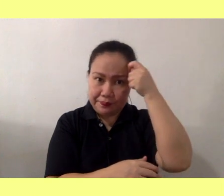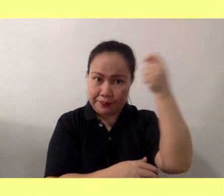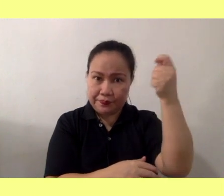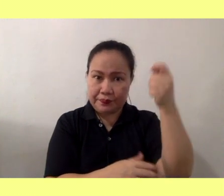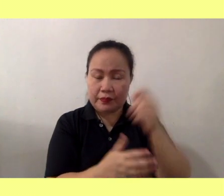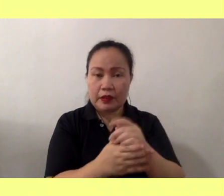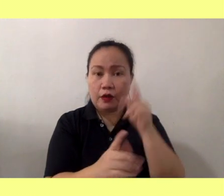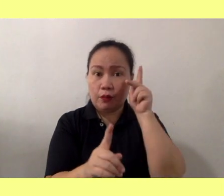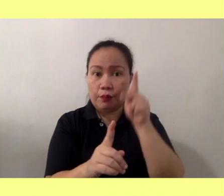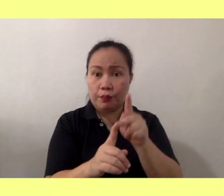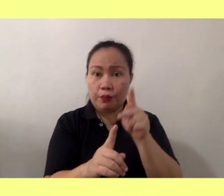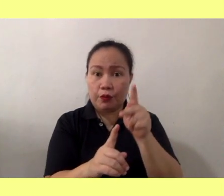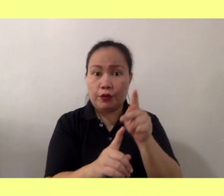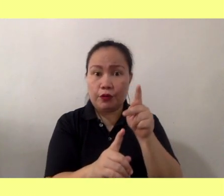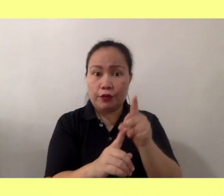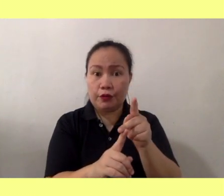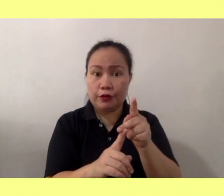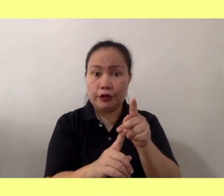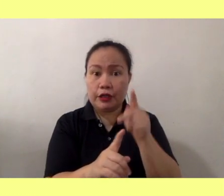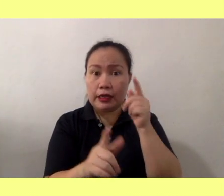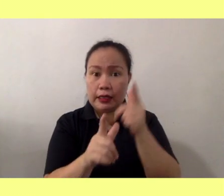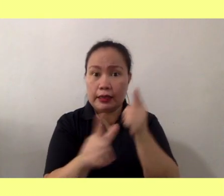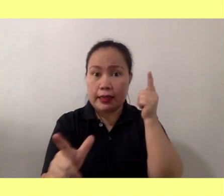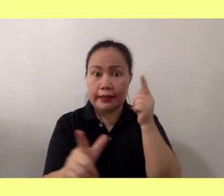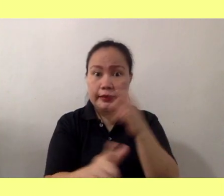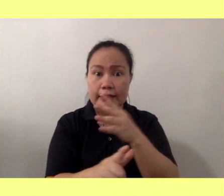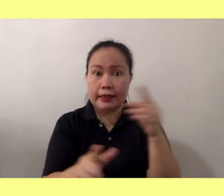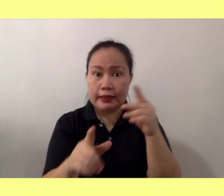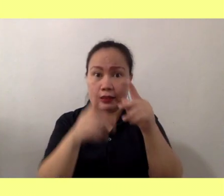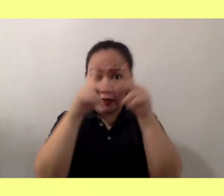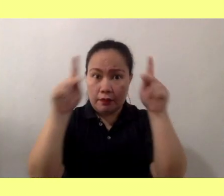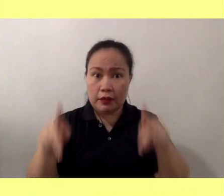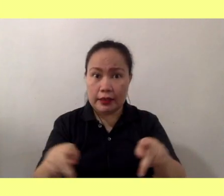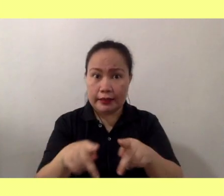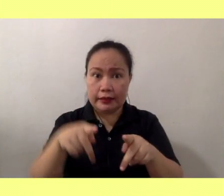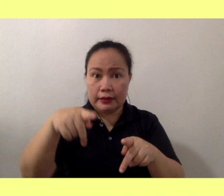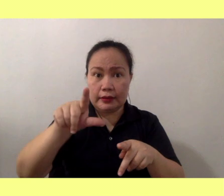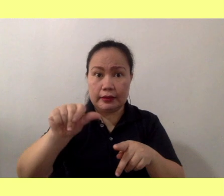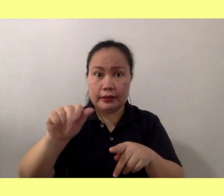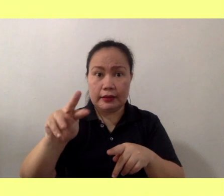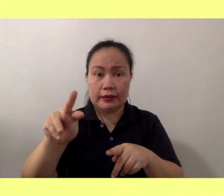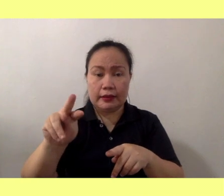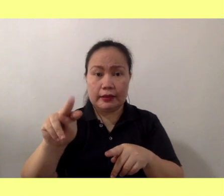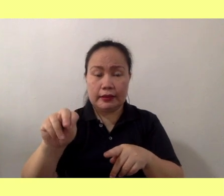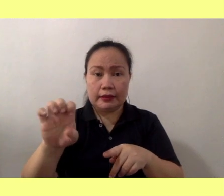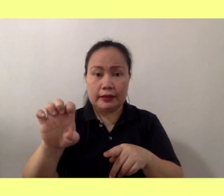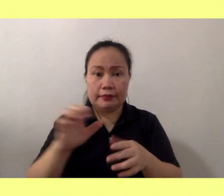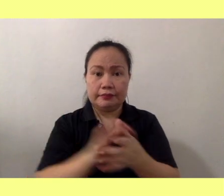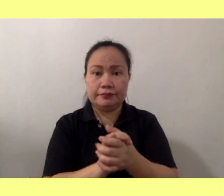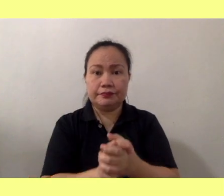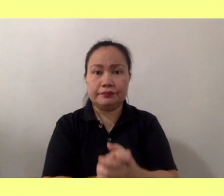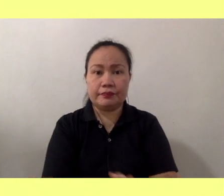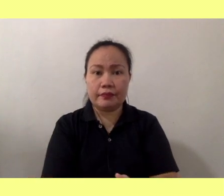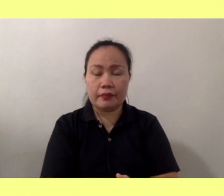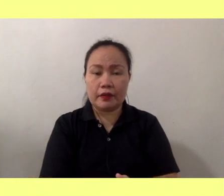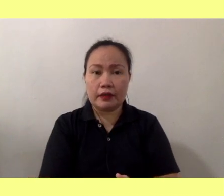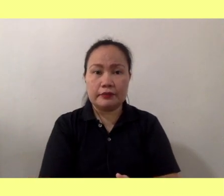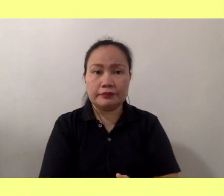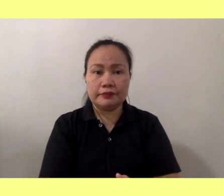theorems for point, line, plane theorems. Okay? So, in this